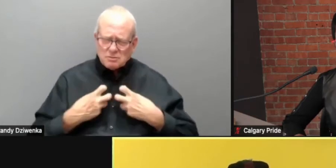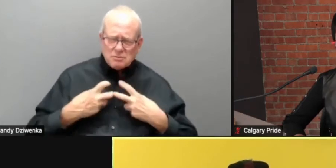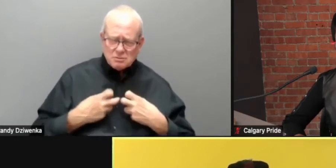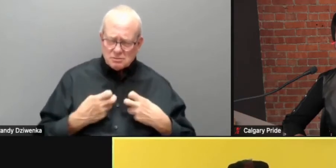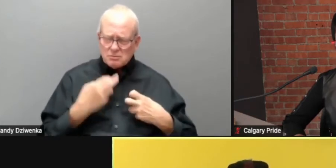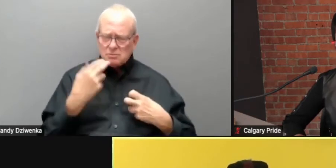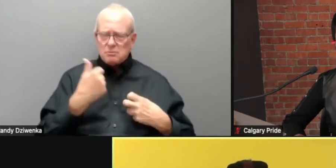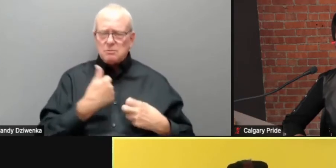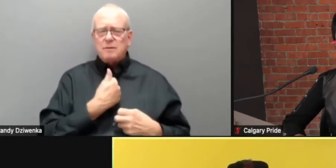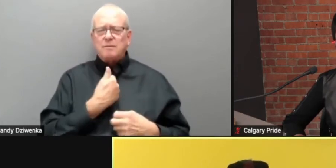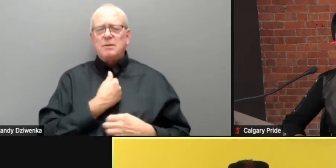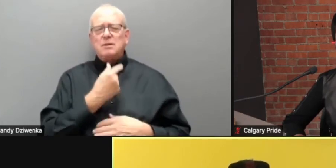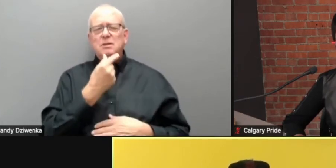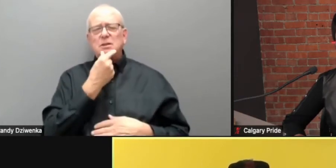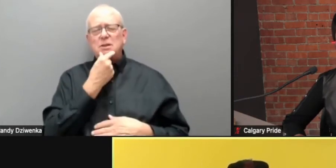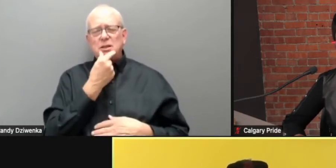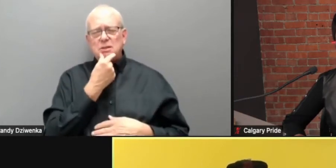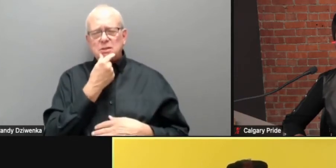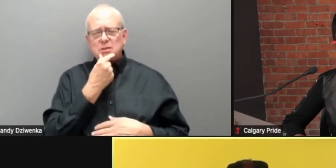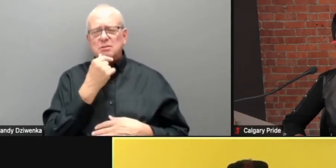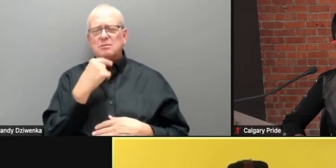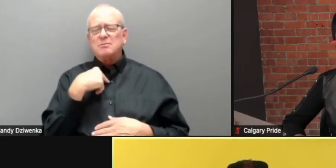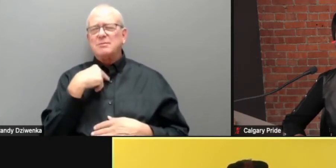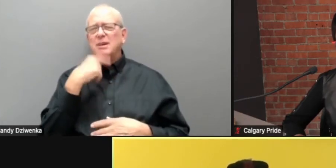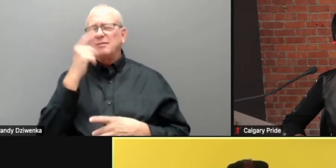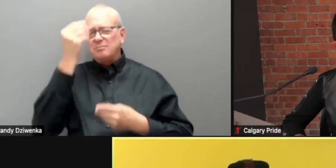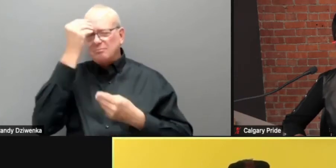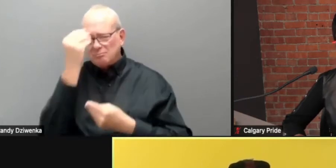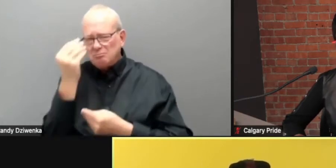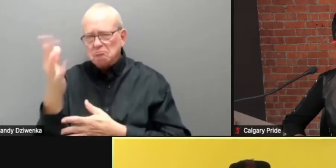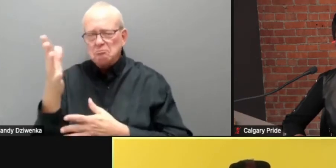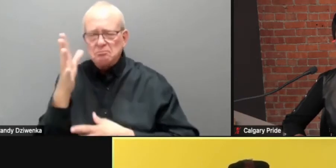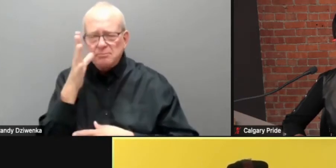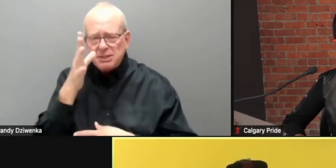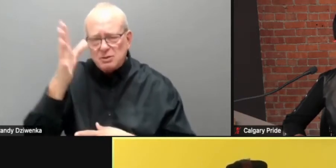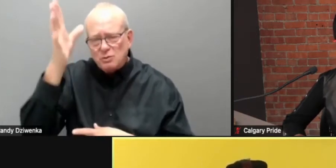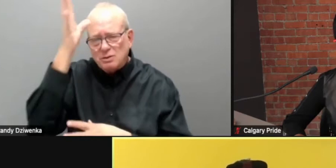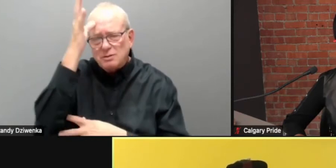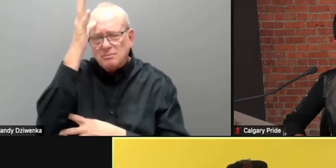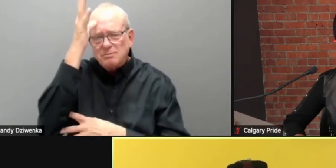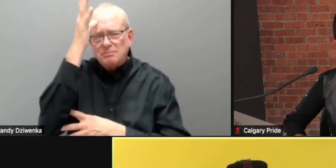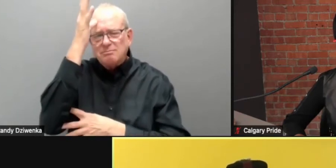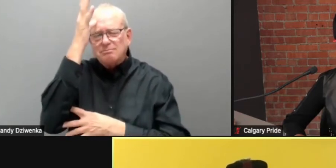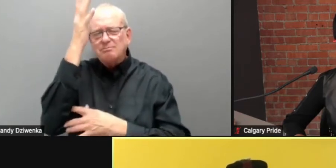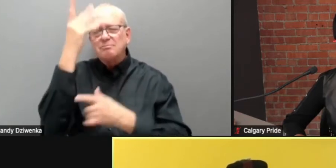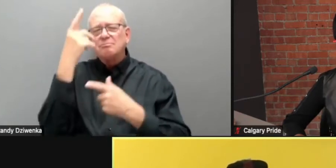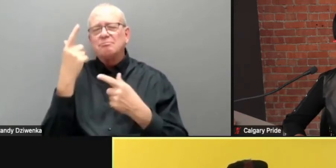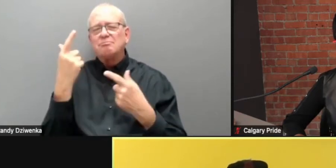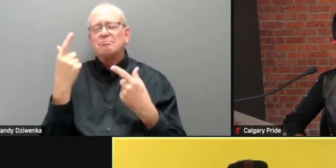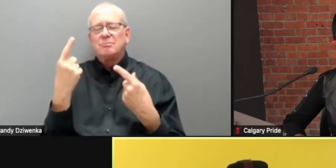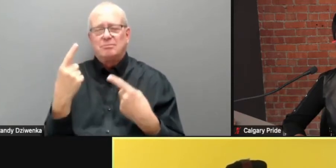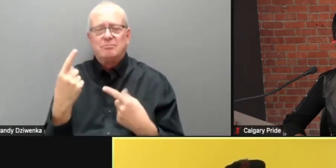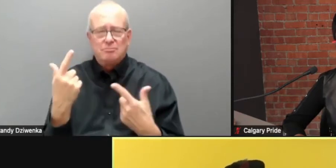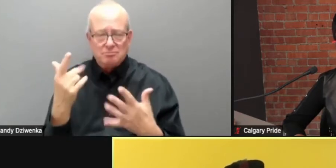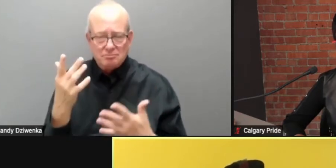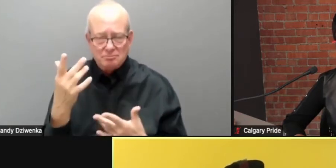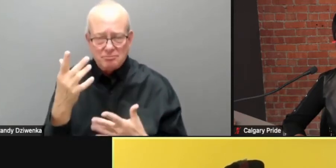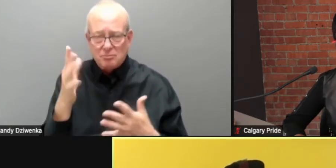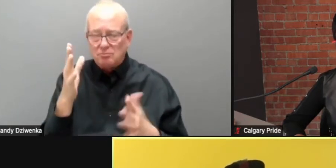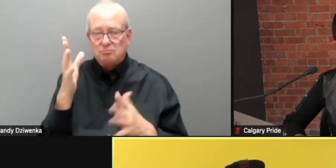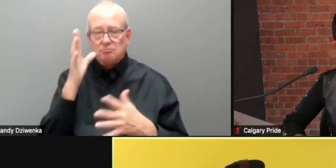breakdown, getting admitted in a hospital and the psychiatrist treating me, and then the